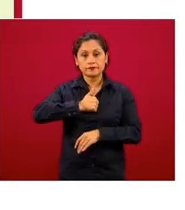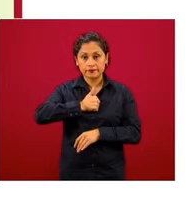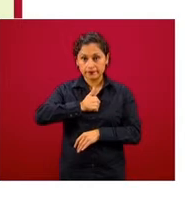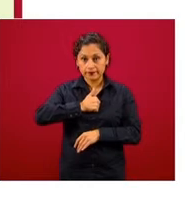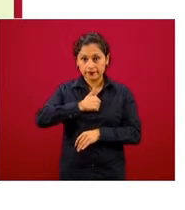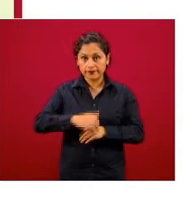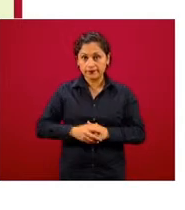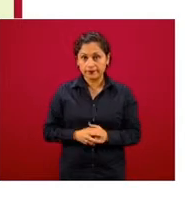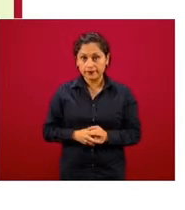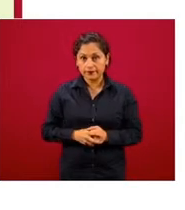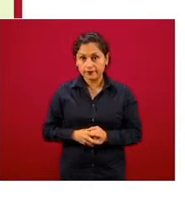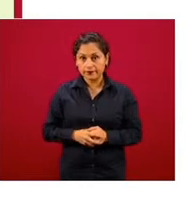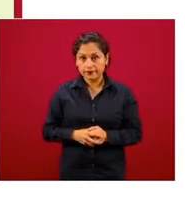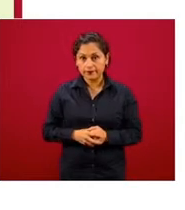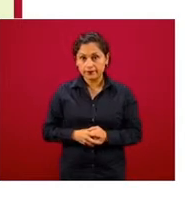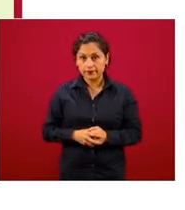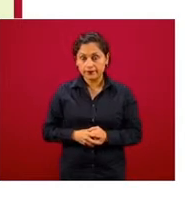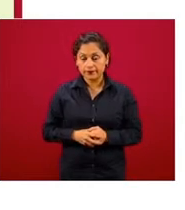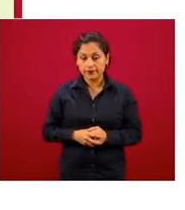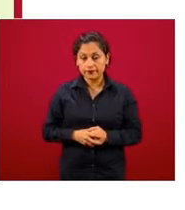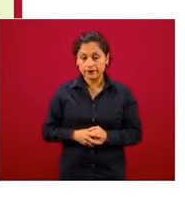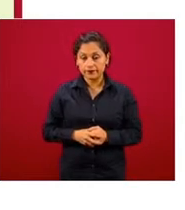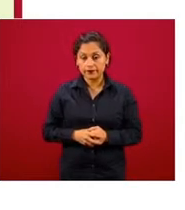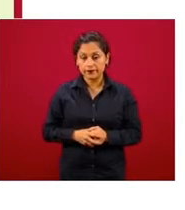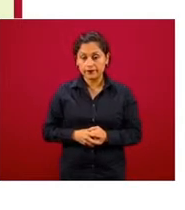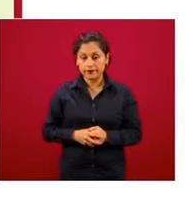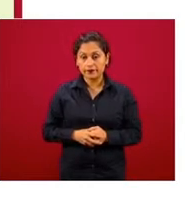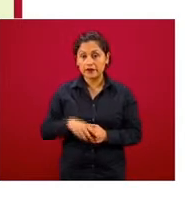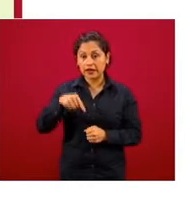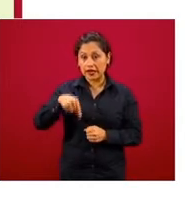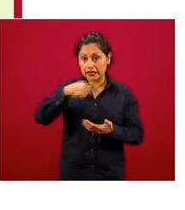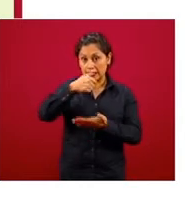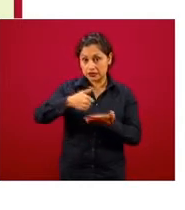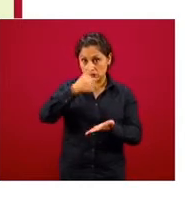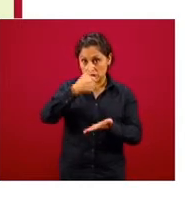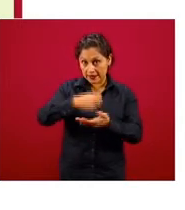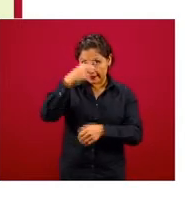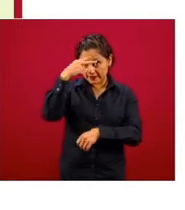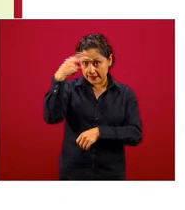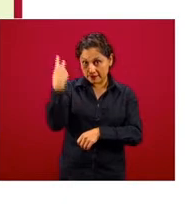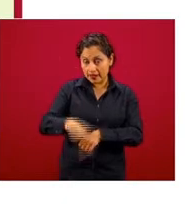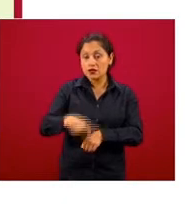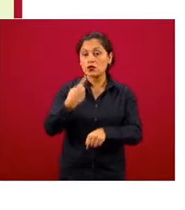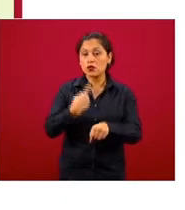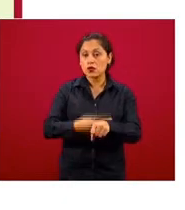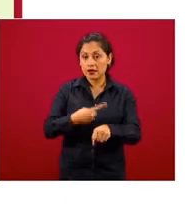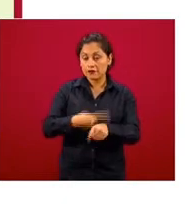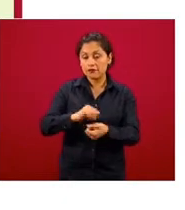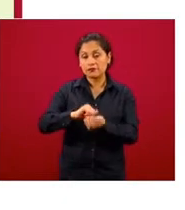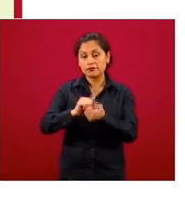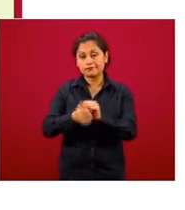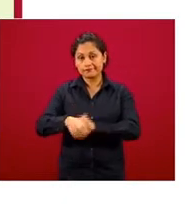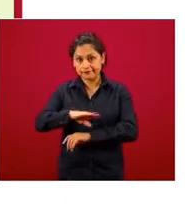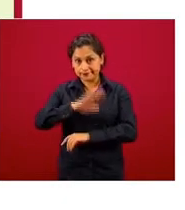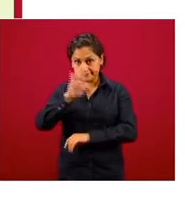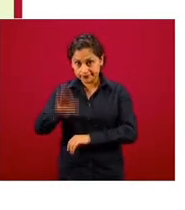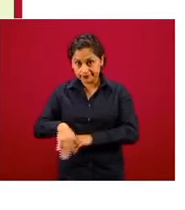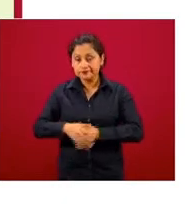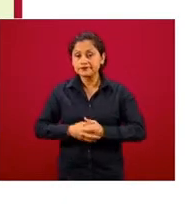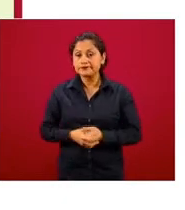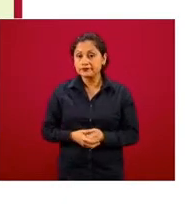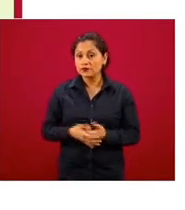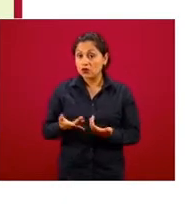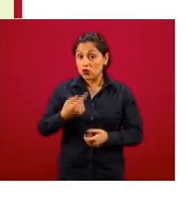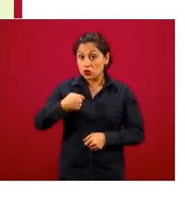Deaths by COVID in Mexico City. What do we do here? It's the same thing as happens in every state in the Republic.